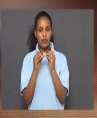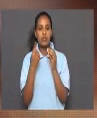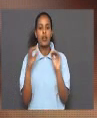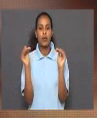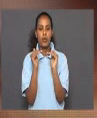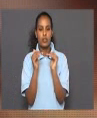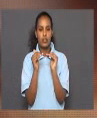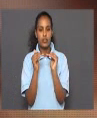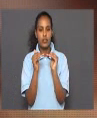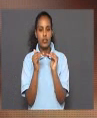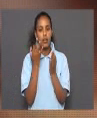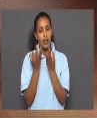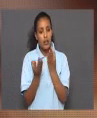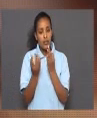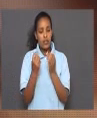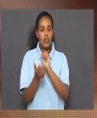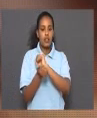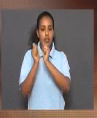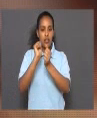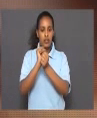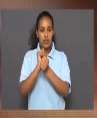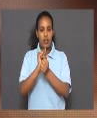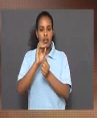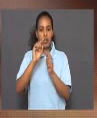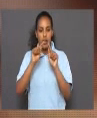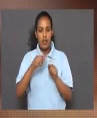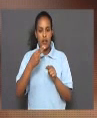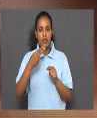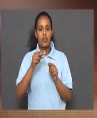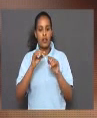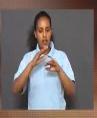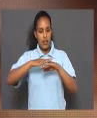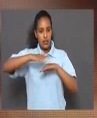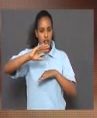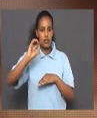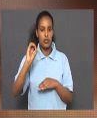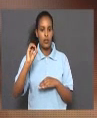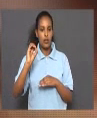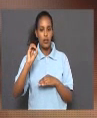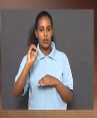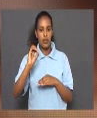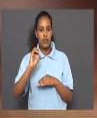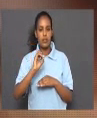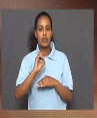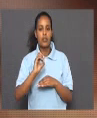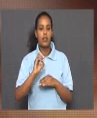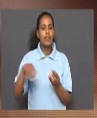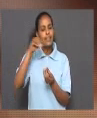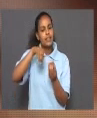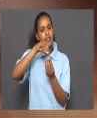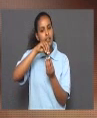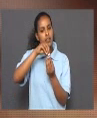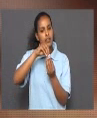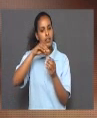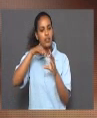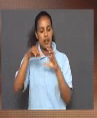calculated the equation, if the change in entropy is greater than 0, then there has been an